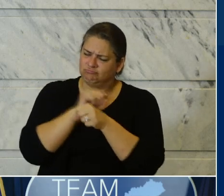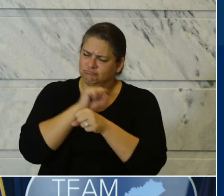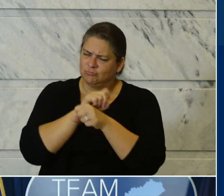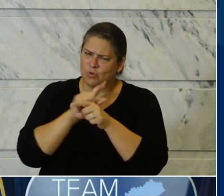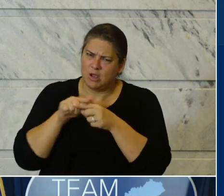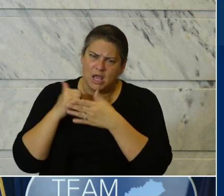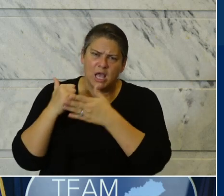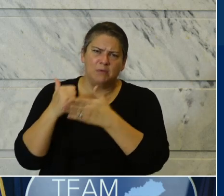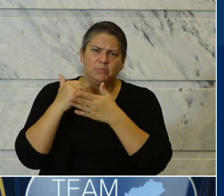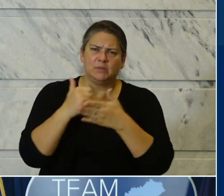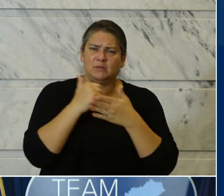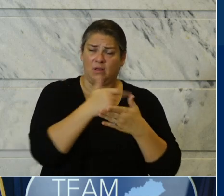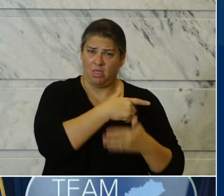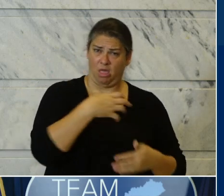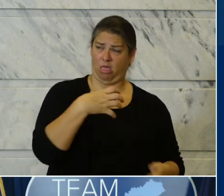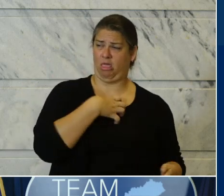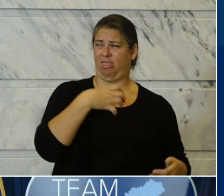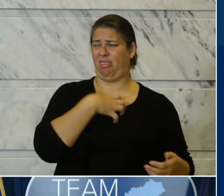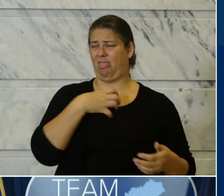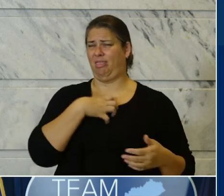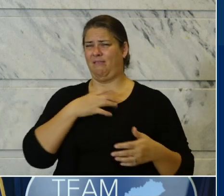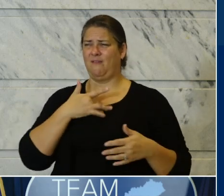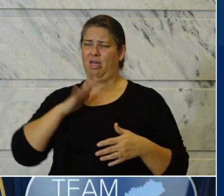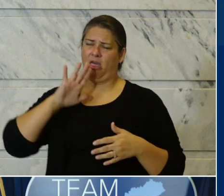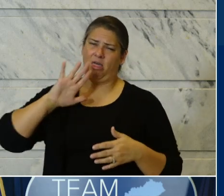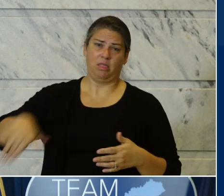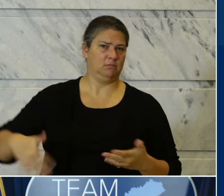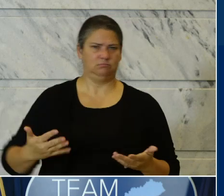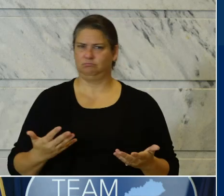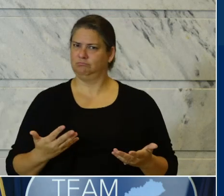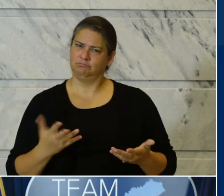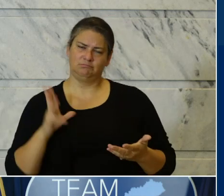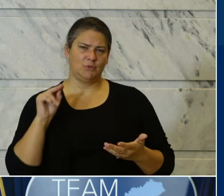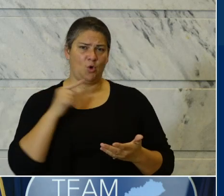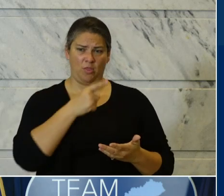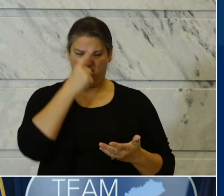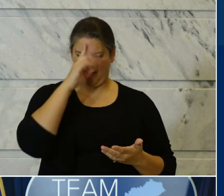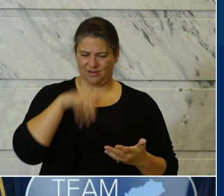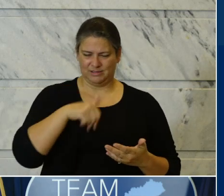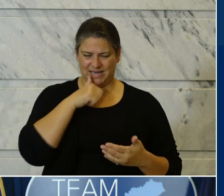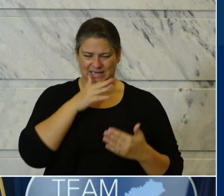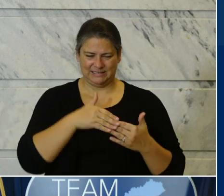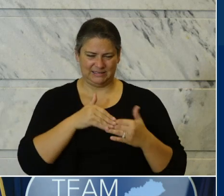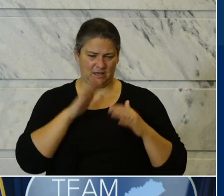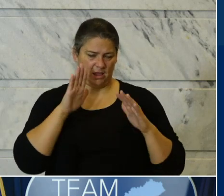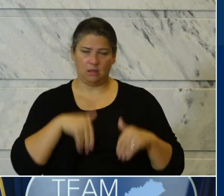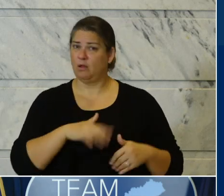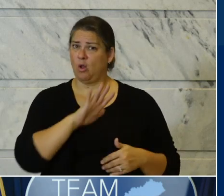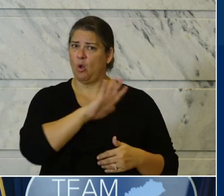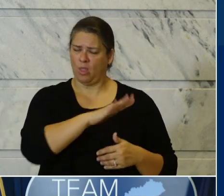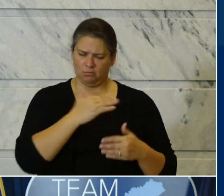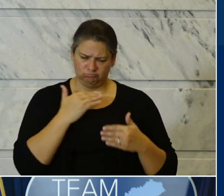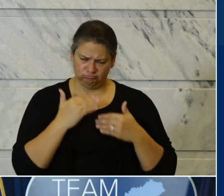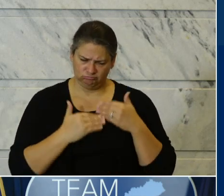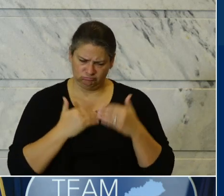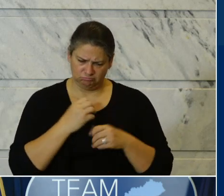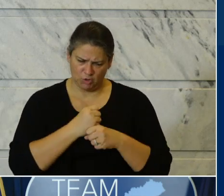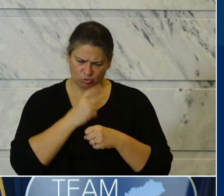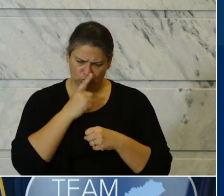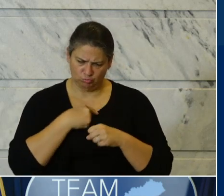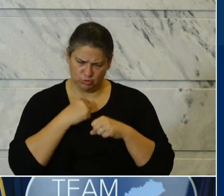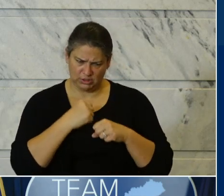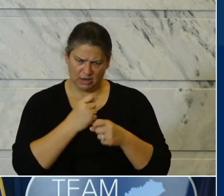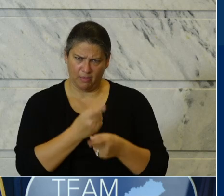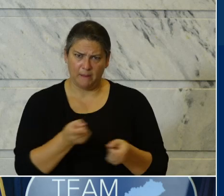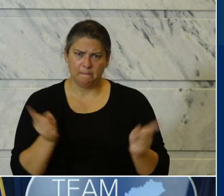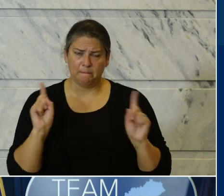complain, they didn't push back, they didn't talk about it being inconvenient. They took their own time to protect their fellow human being, not just